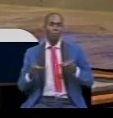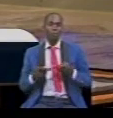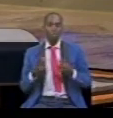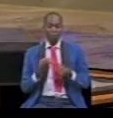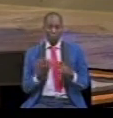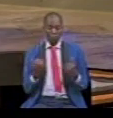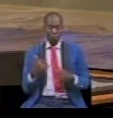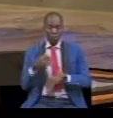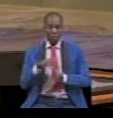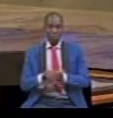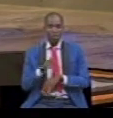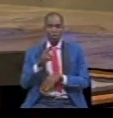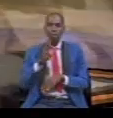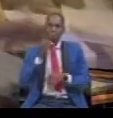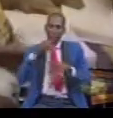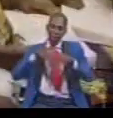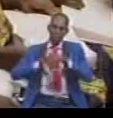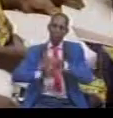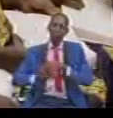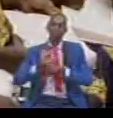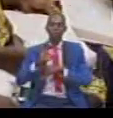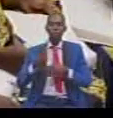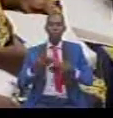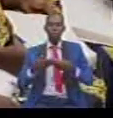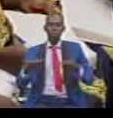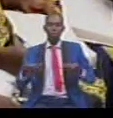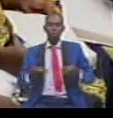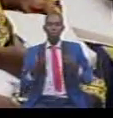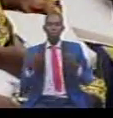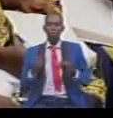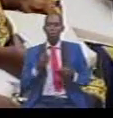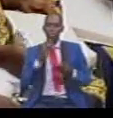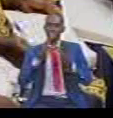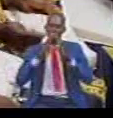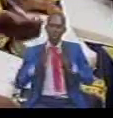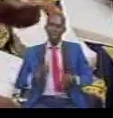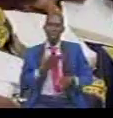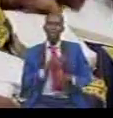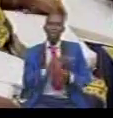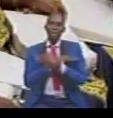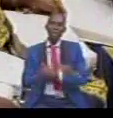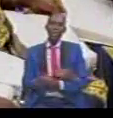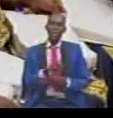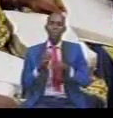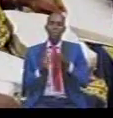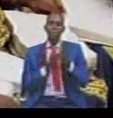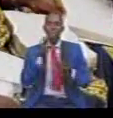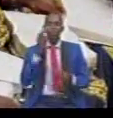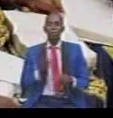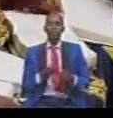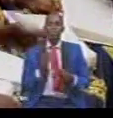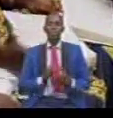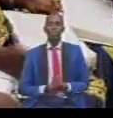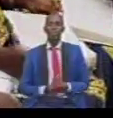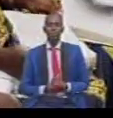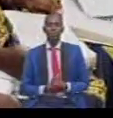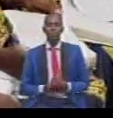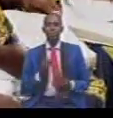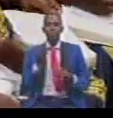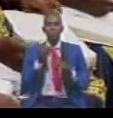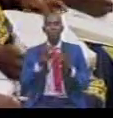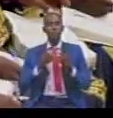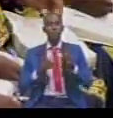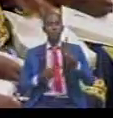are entering your place of quiet and rest in Jesus' name. Point number